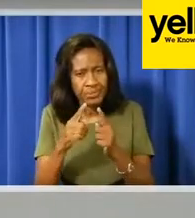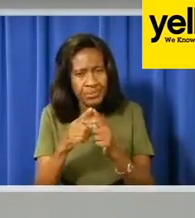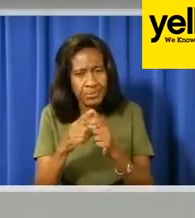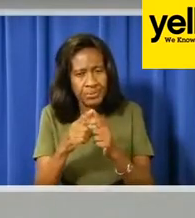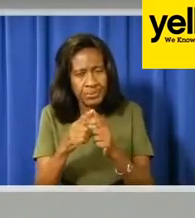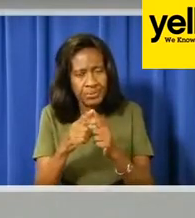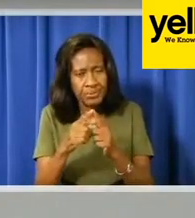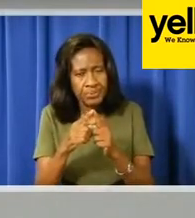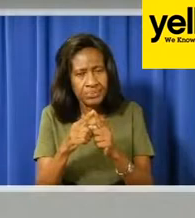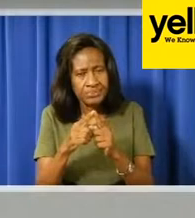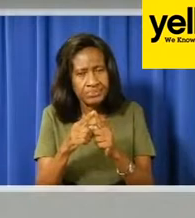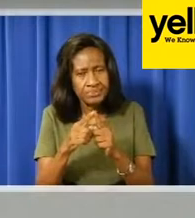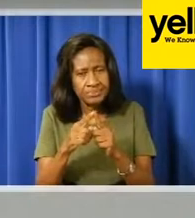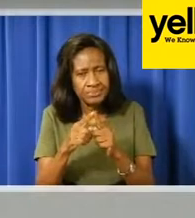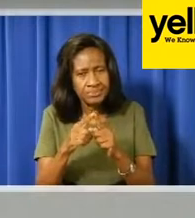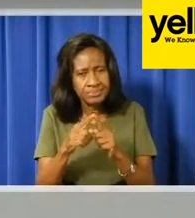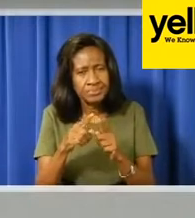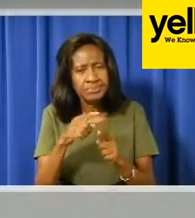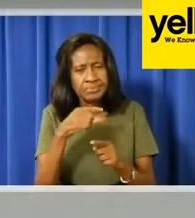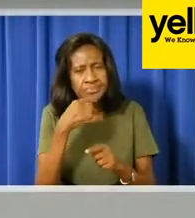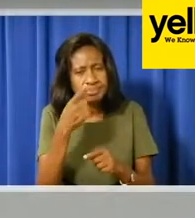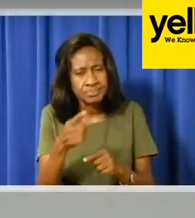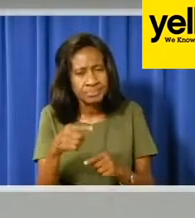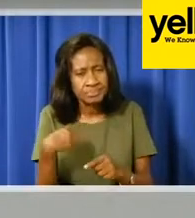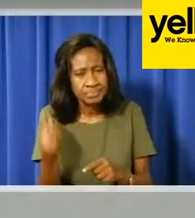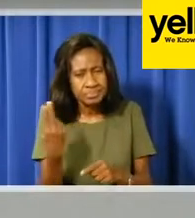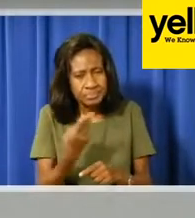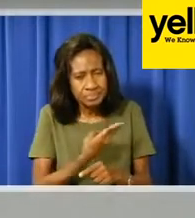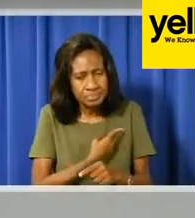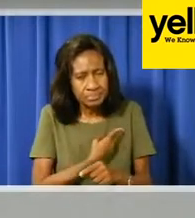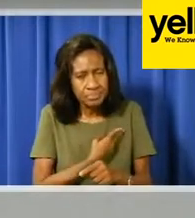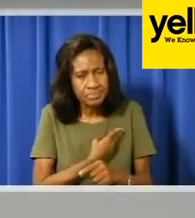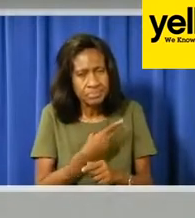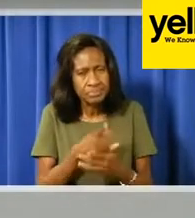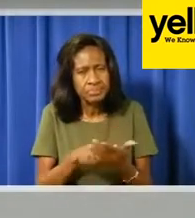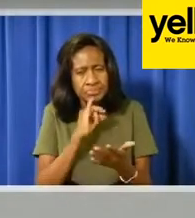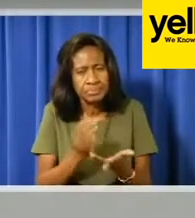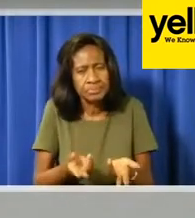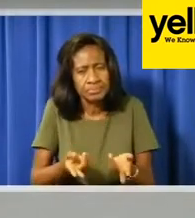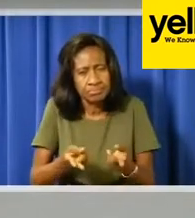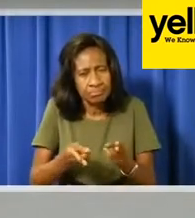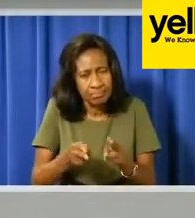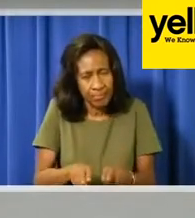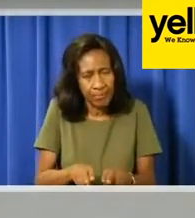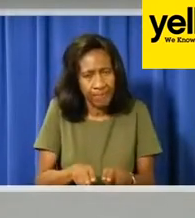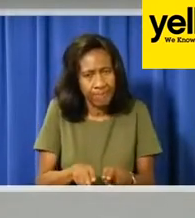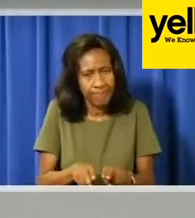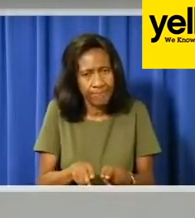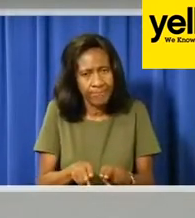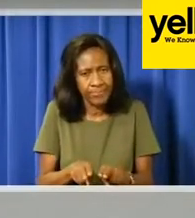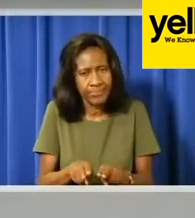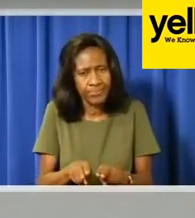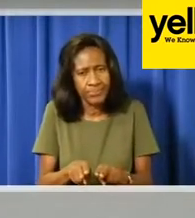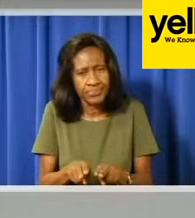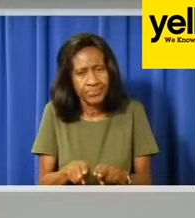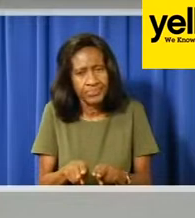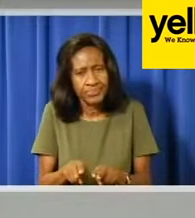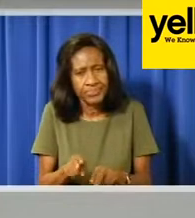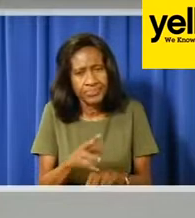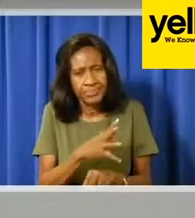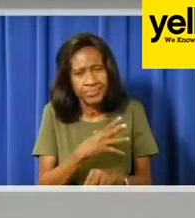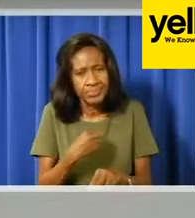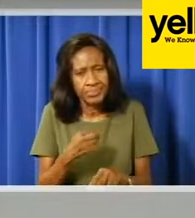us their perspective, their views on where we're at, what's happening in the outside world, and what